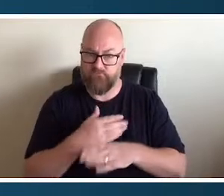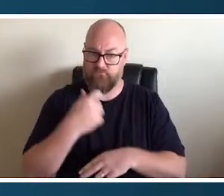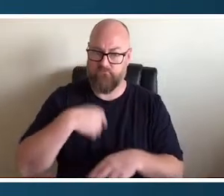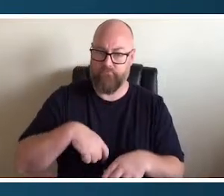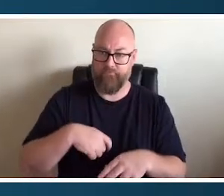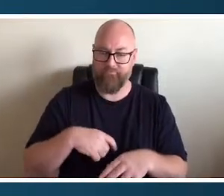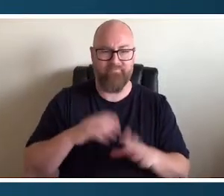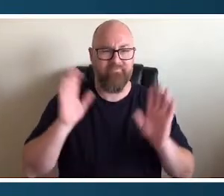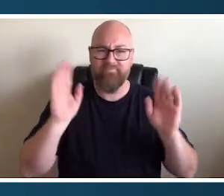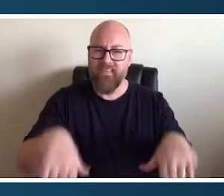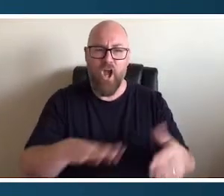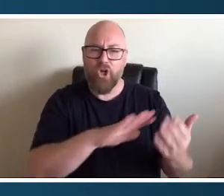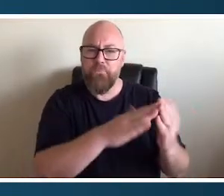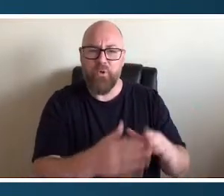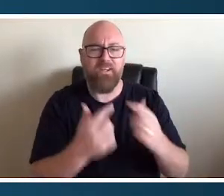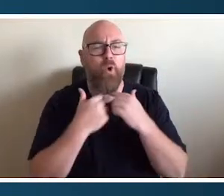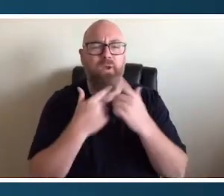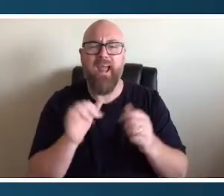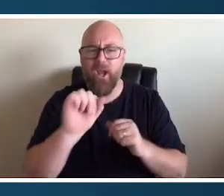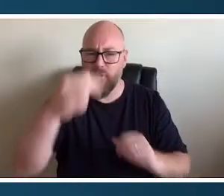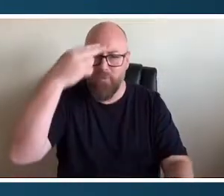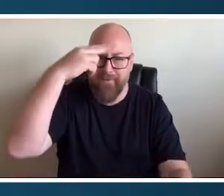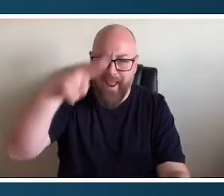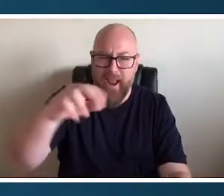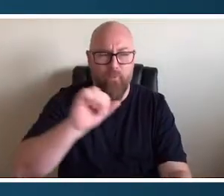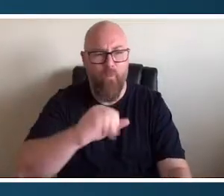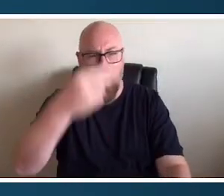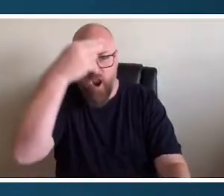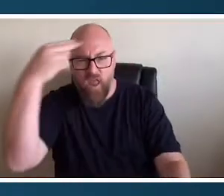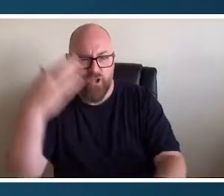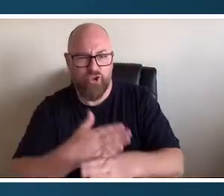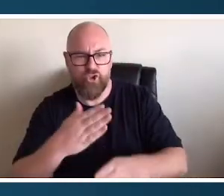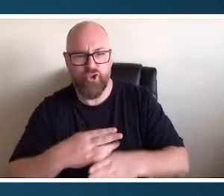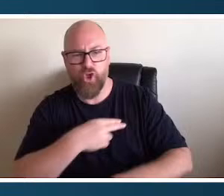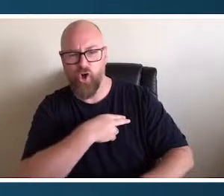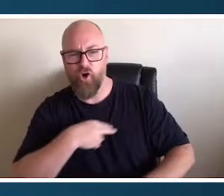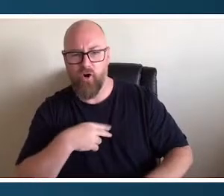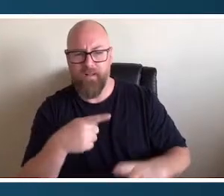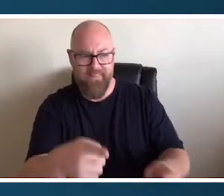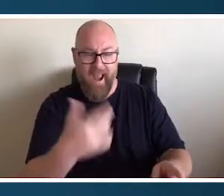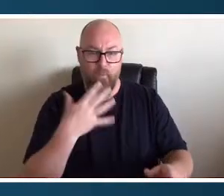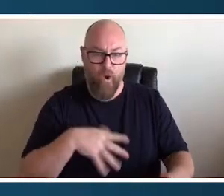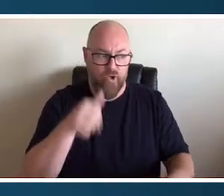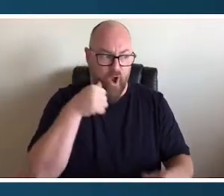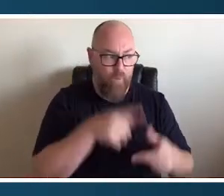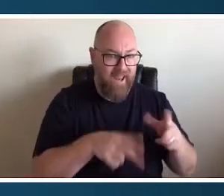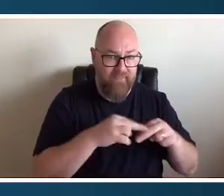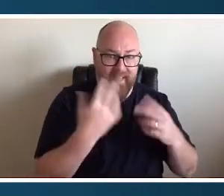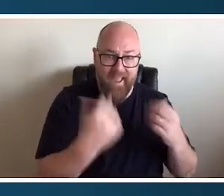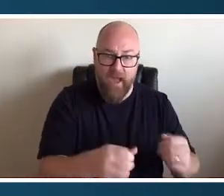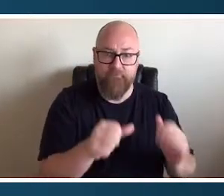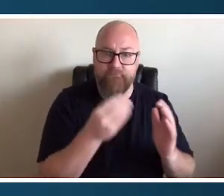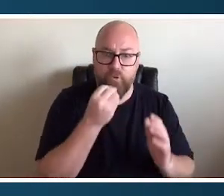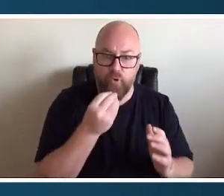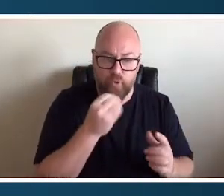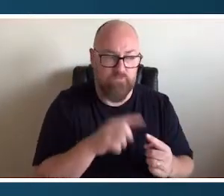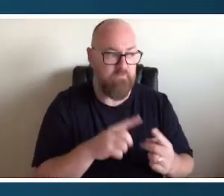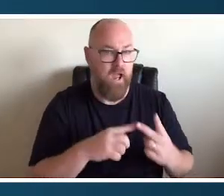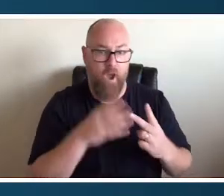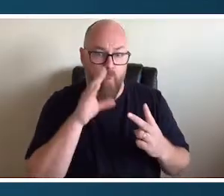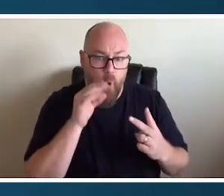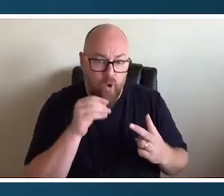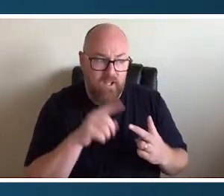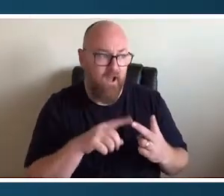have water? Do they have a health center to go to? Do they have food tomorrow for the children? That's at the end of the day, whether that is labeled